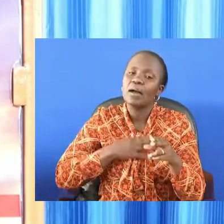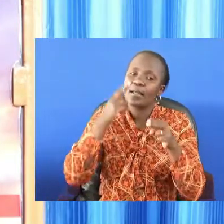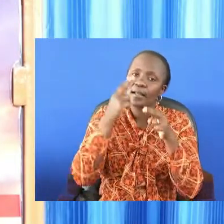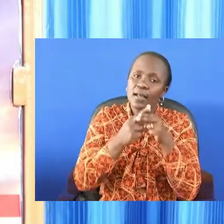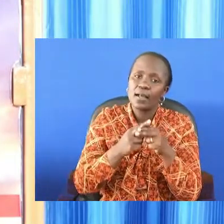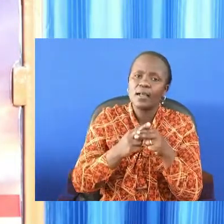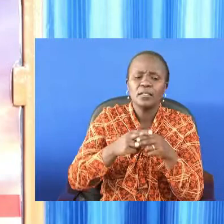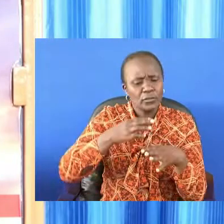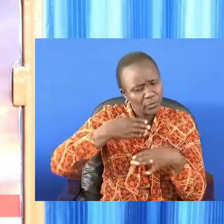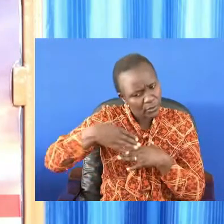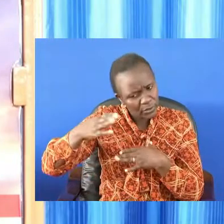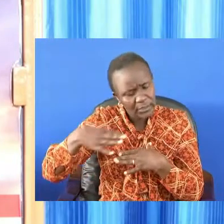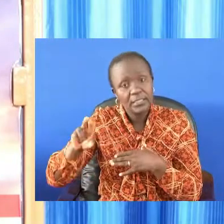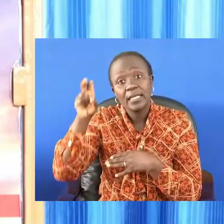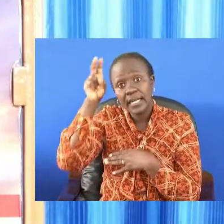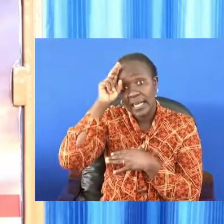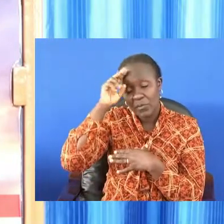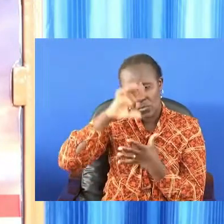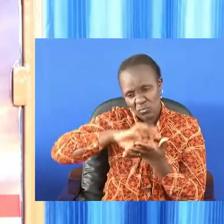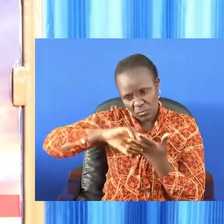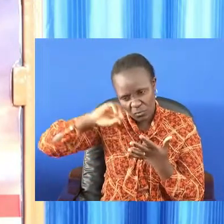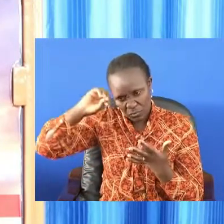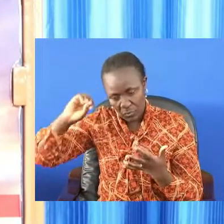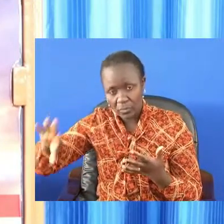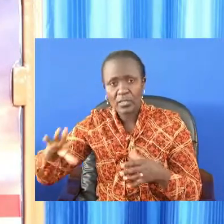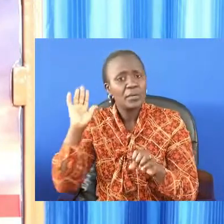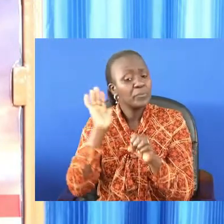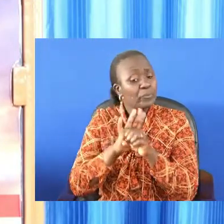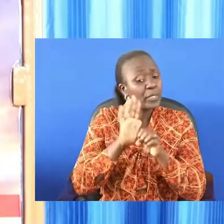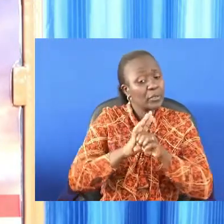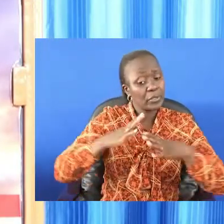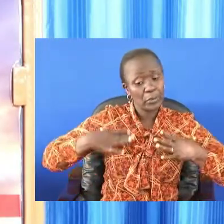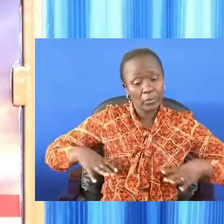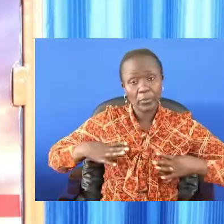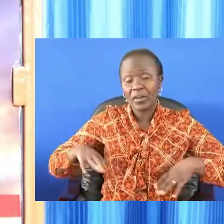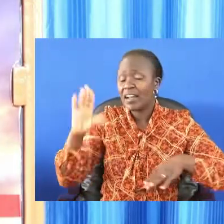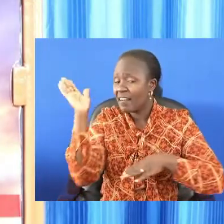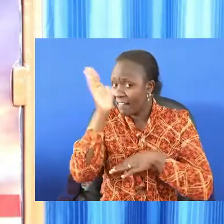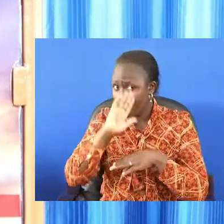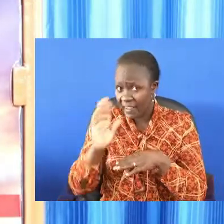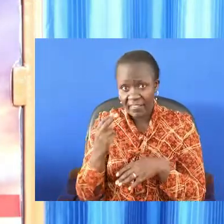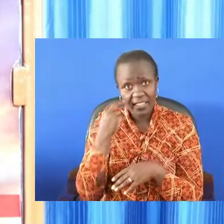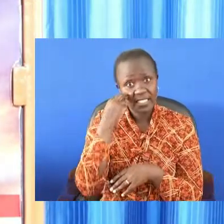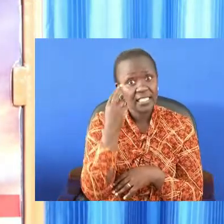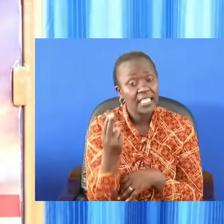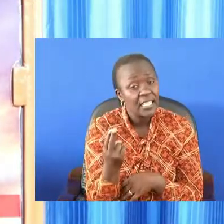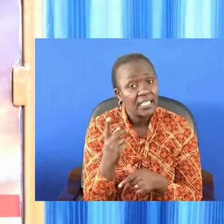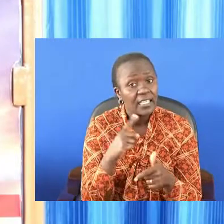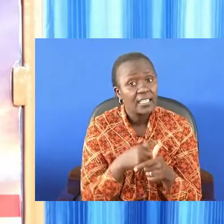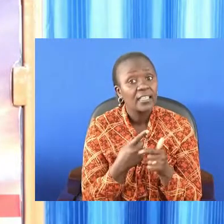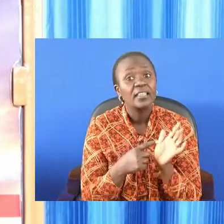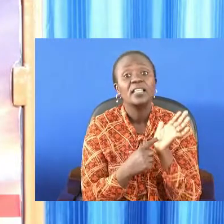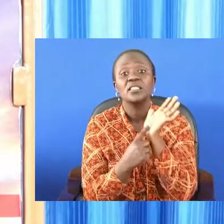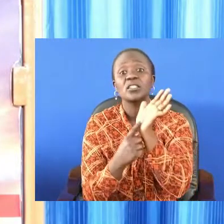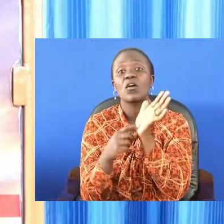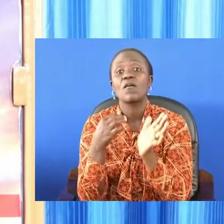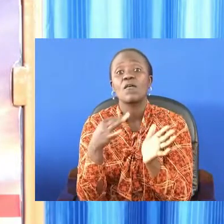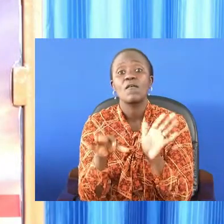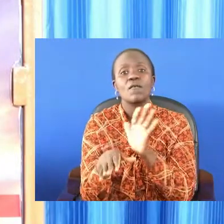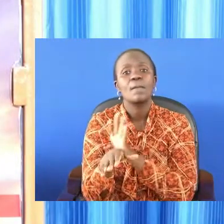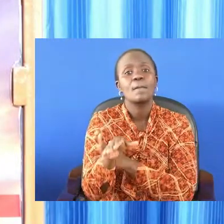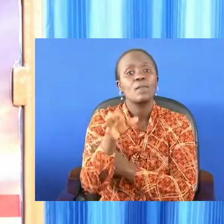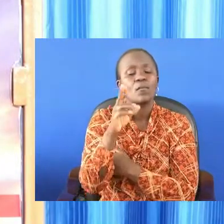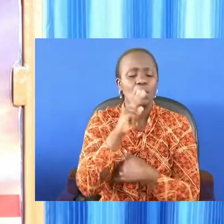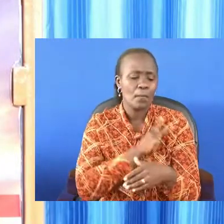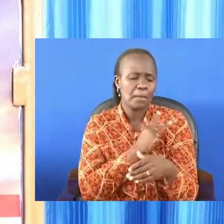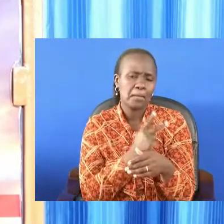they will cast out demons. There are many people who have never seen the demonstration of the power